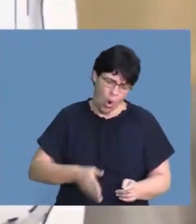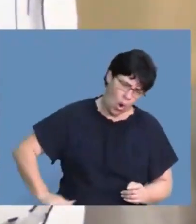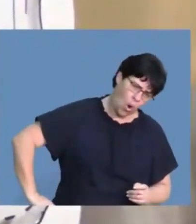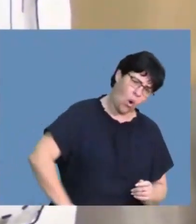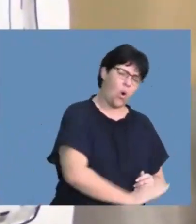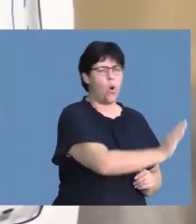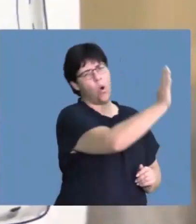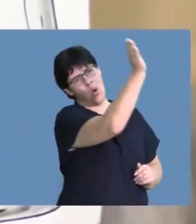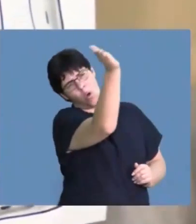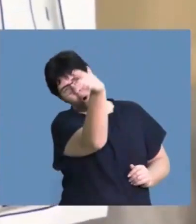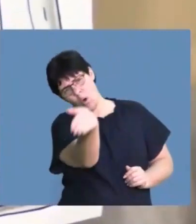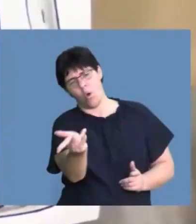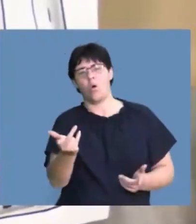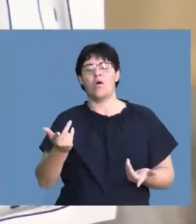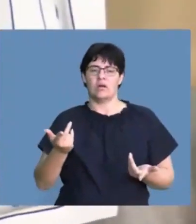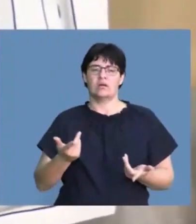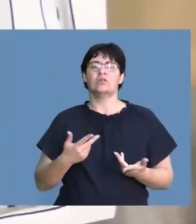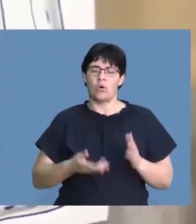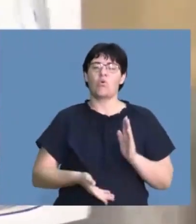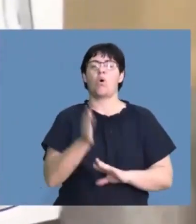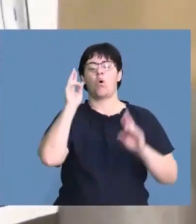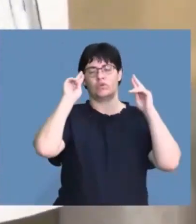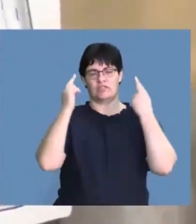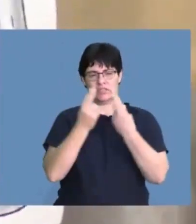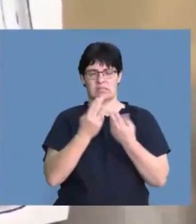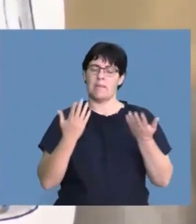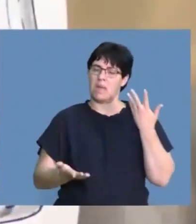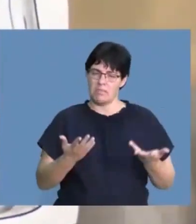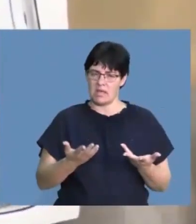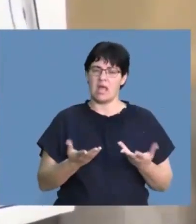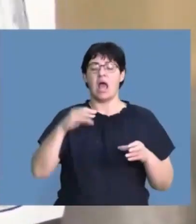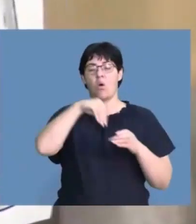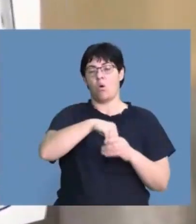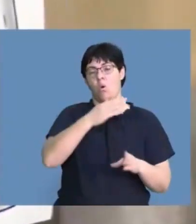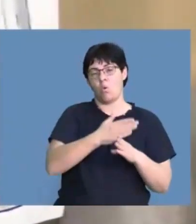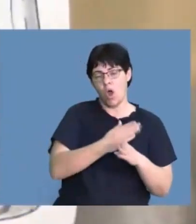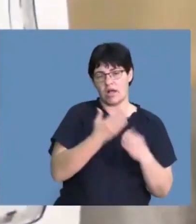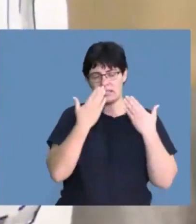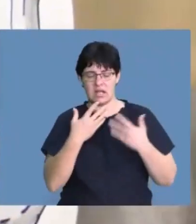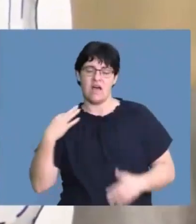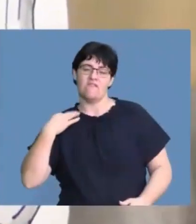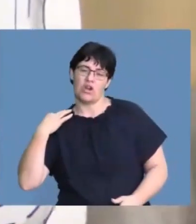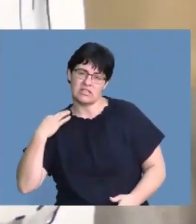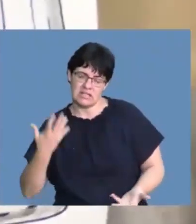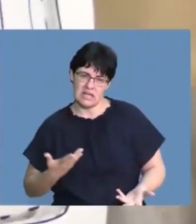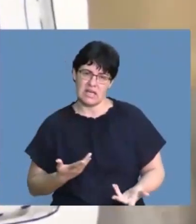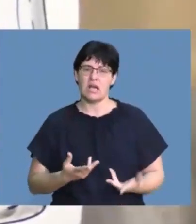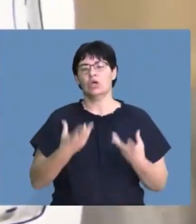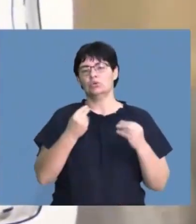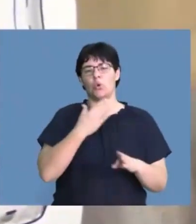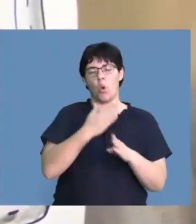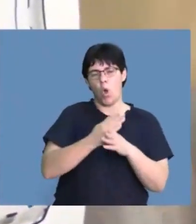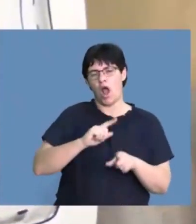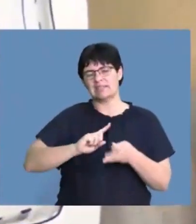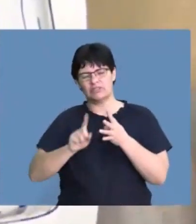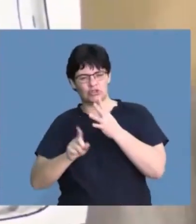long way to get to varsity, meaning she can have an internship, volunteer, do some couple